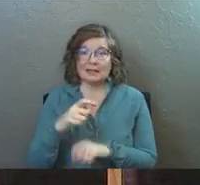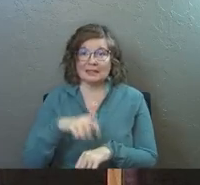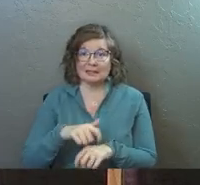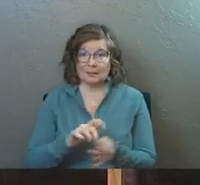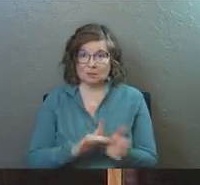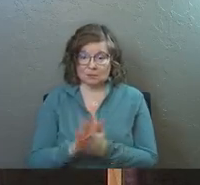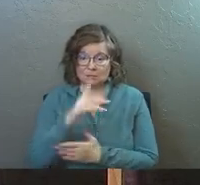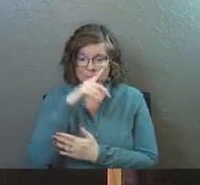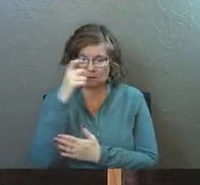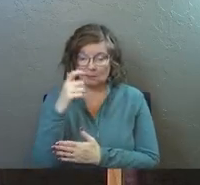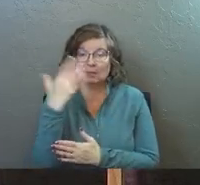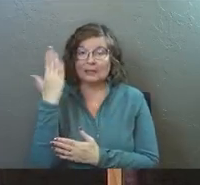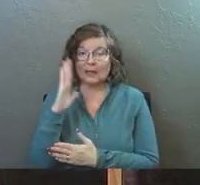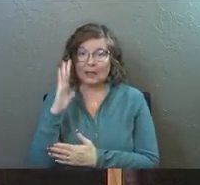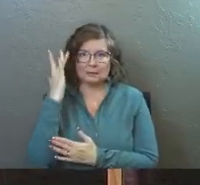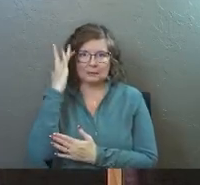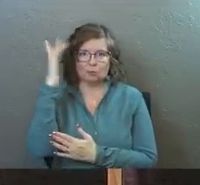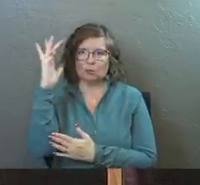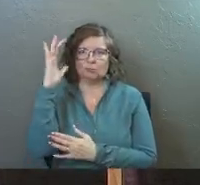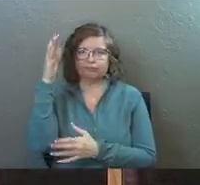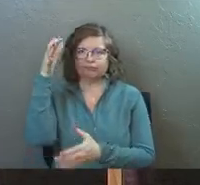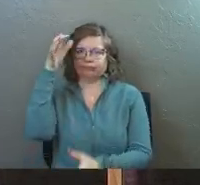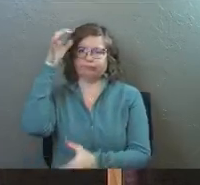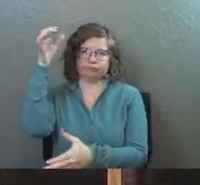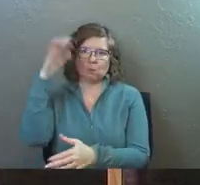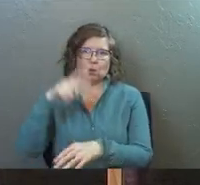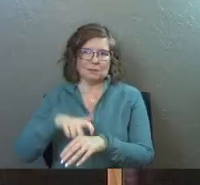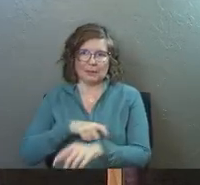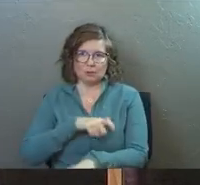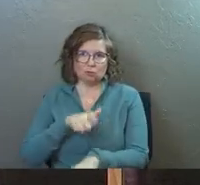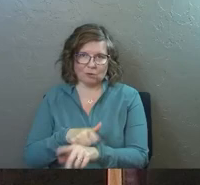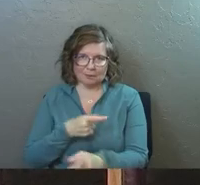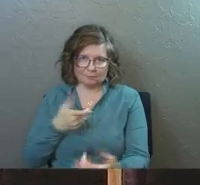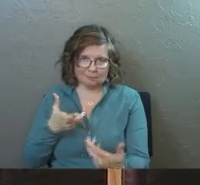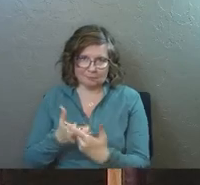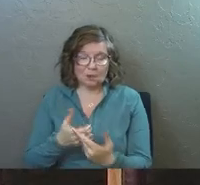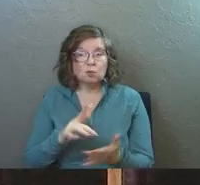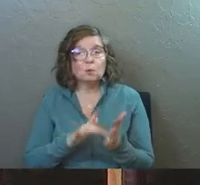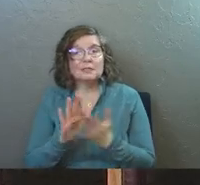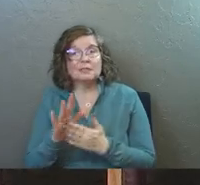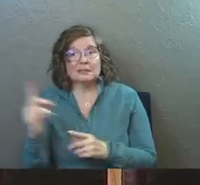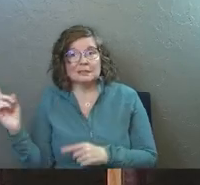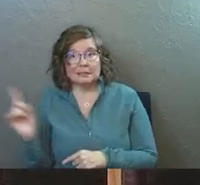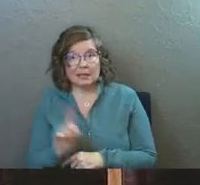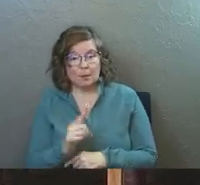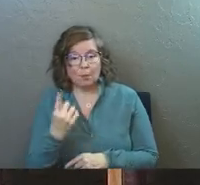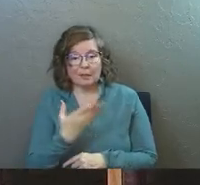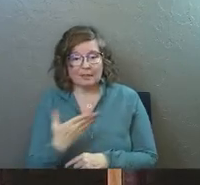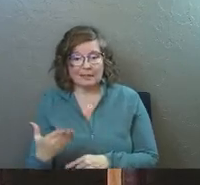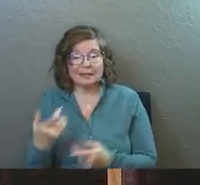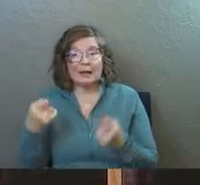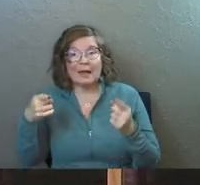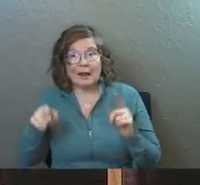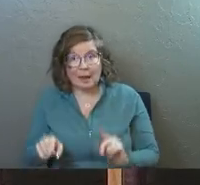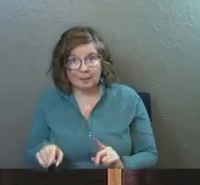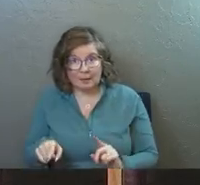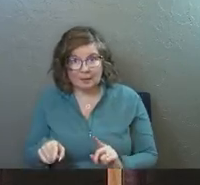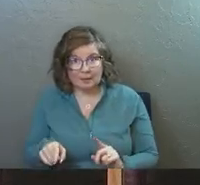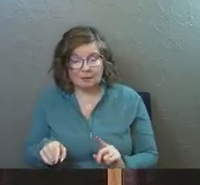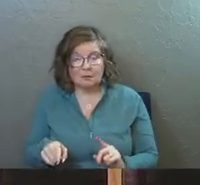time of Jesus because God is brilliant and all his timing is right. Amen. So when Jesus came, one of the things that